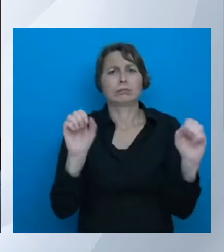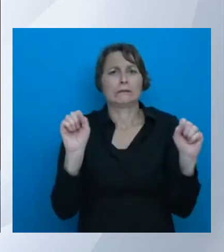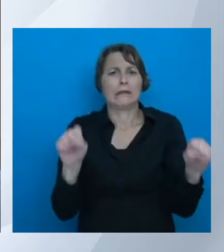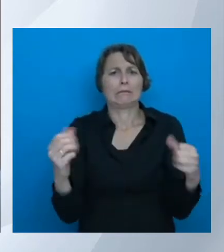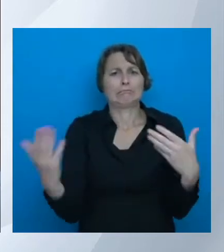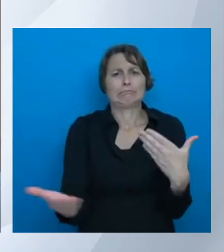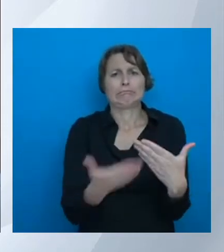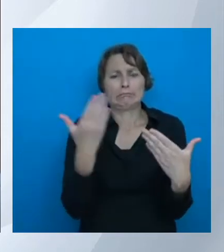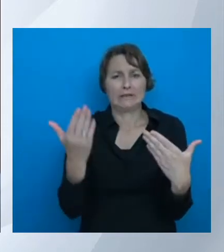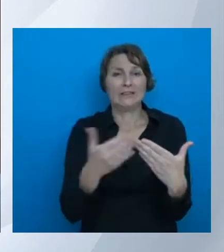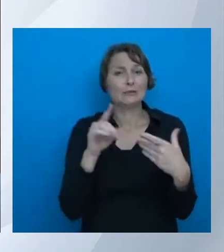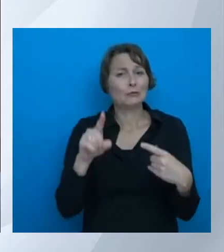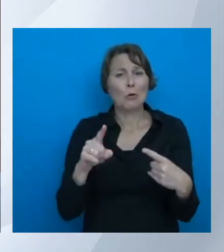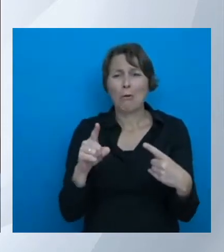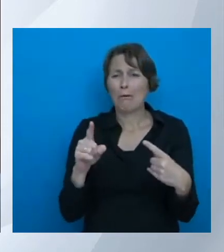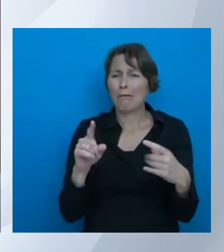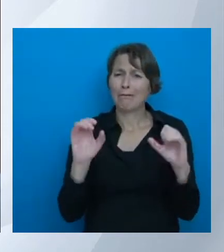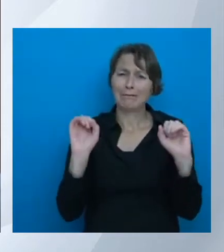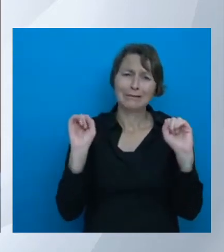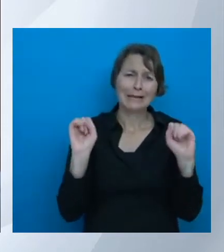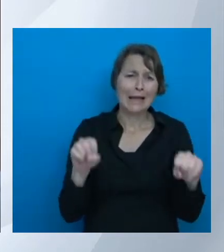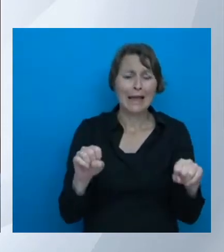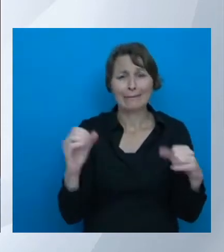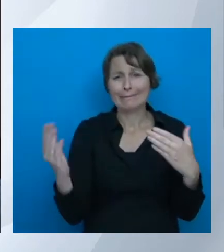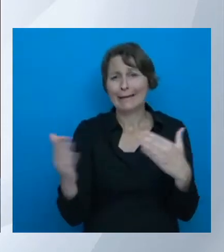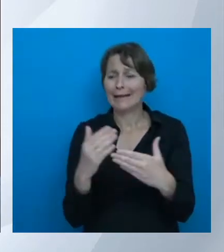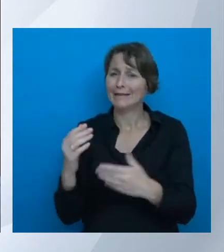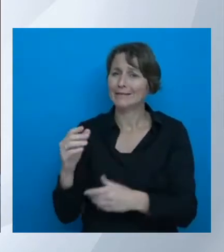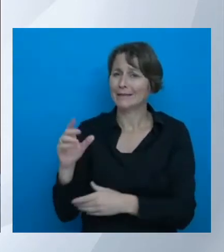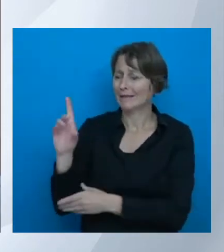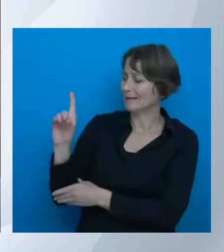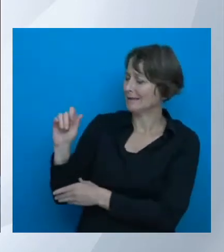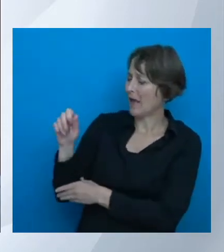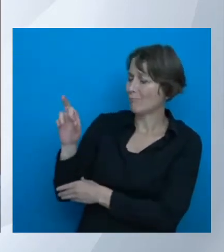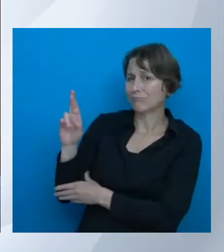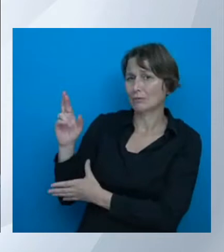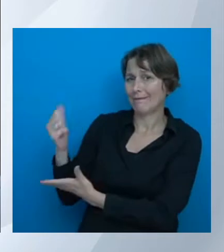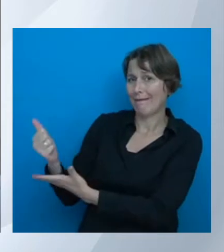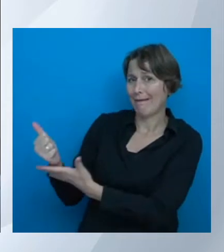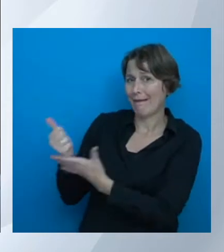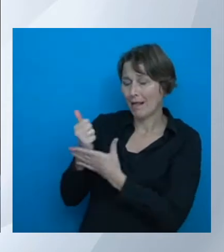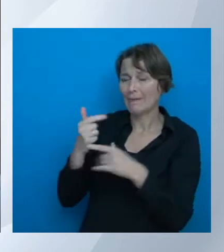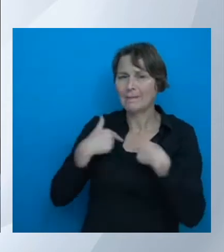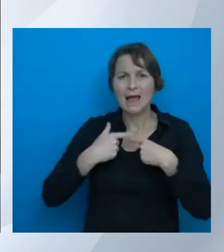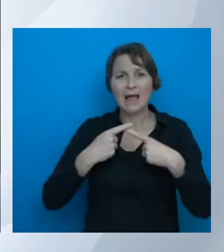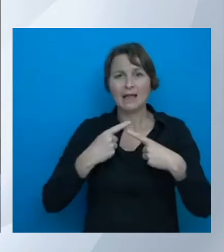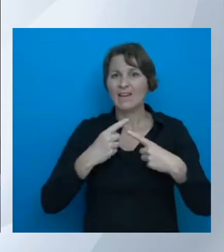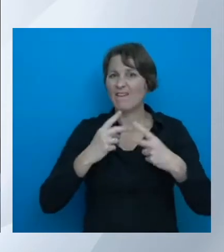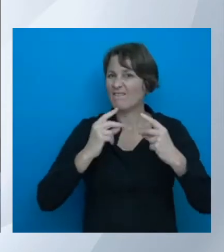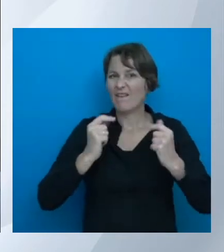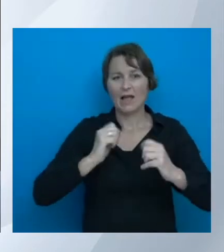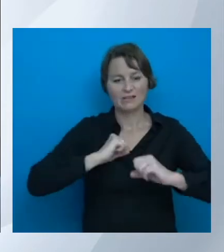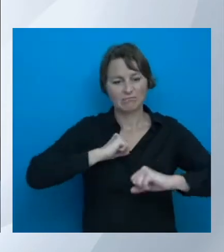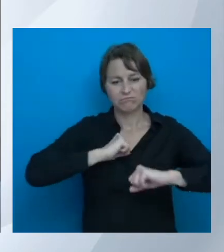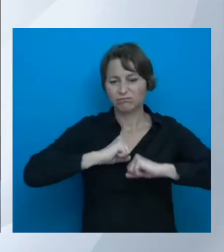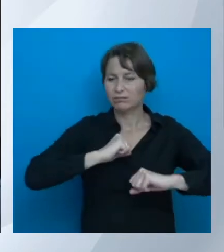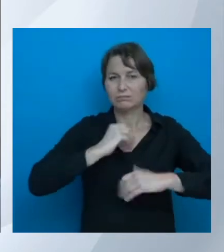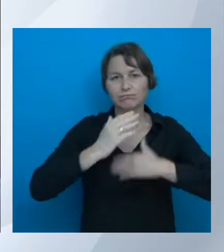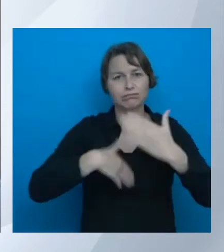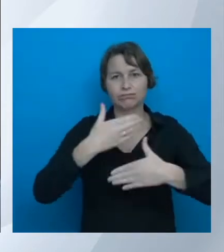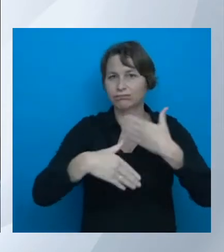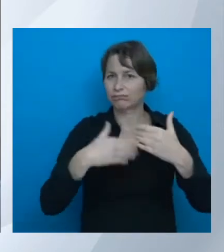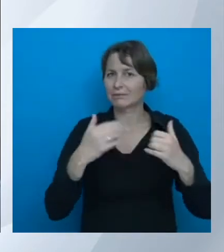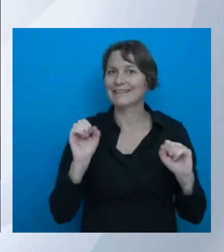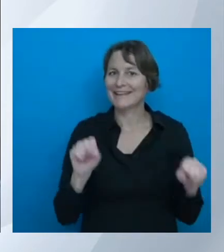Dapr, which simplifies things for you and get up to you on speed and get going very fast. Okay, interesting. Well, I'm